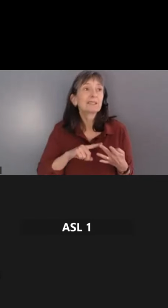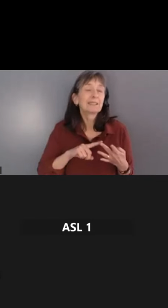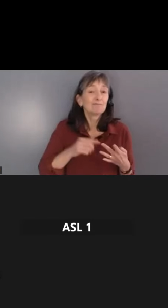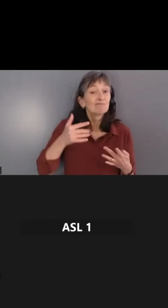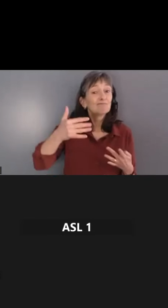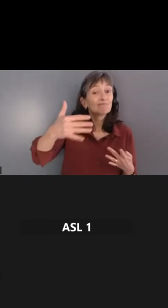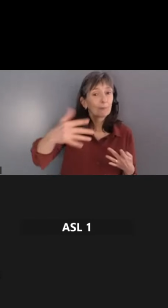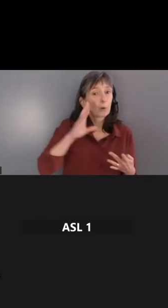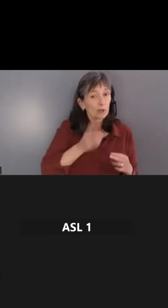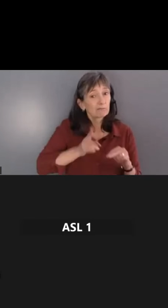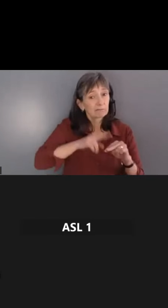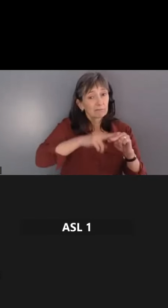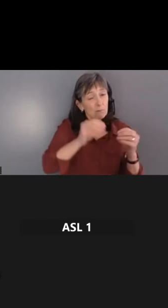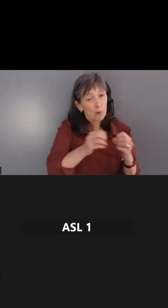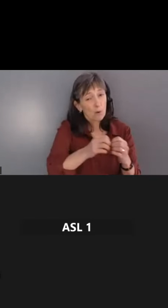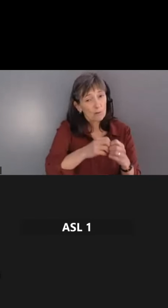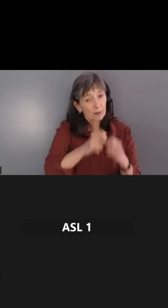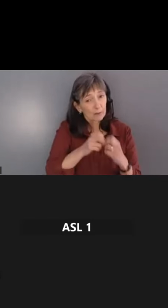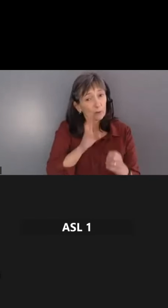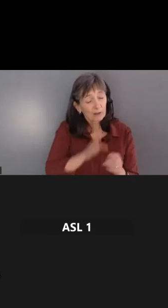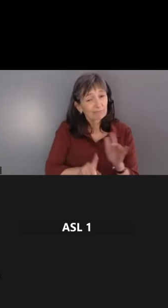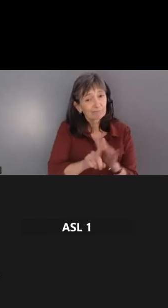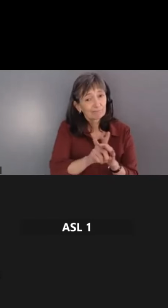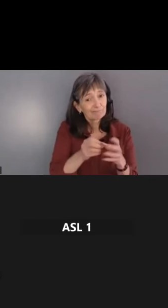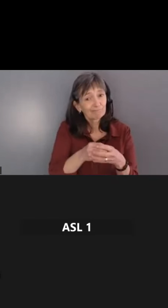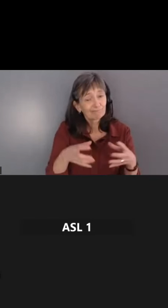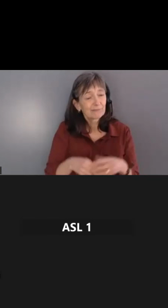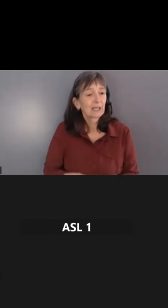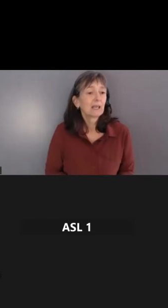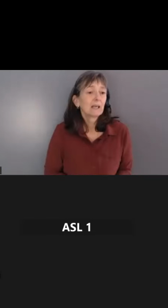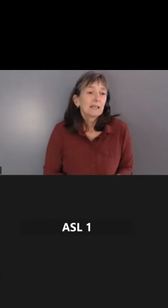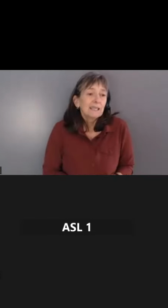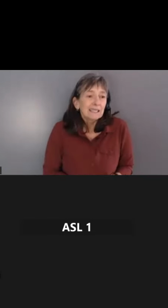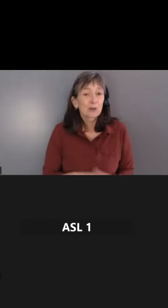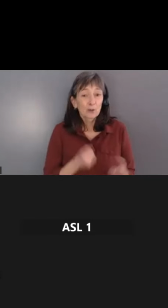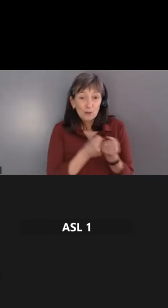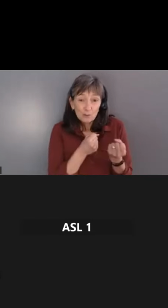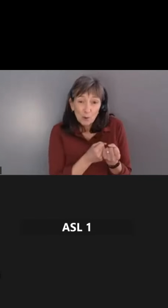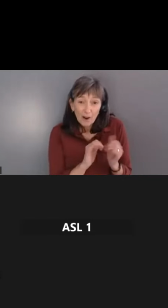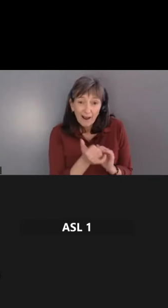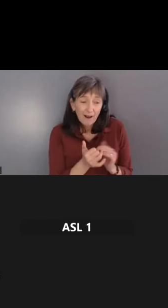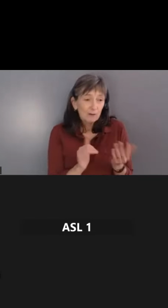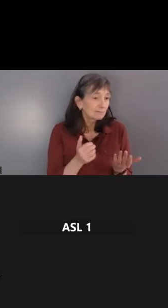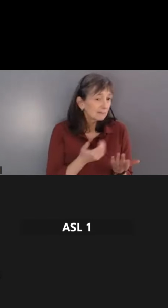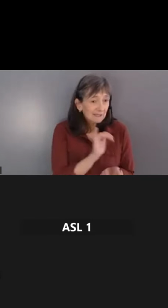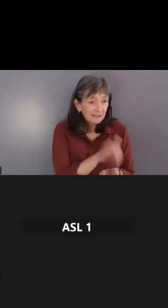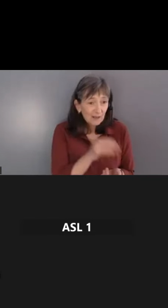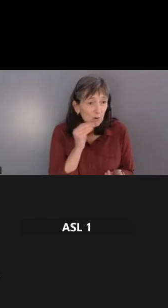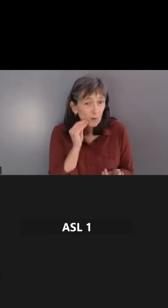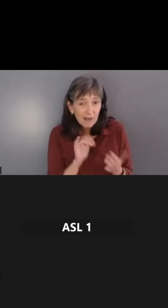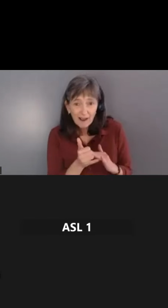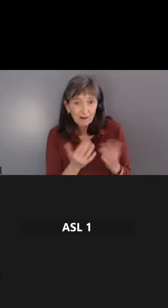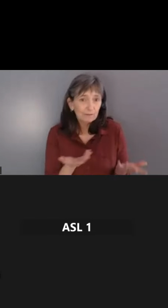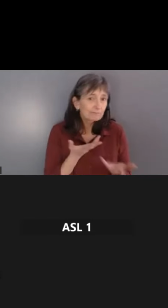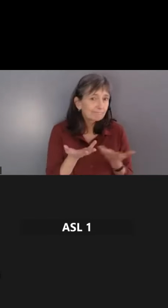in the future, finding ways to better prevent dementia and support those living with dementia is also crucial to enabling older adults who want to